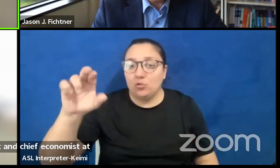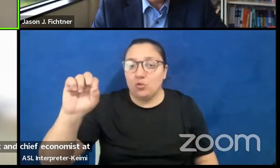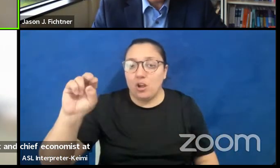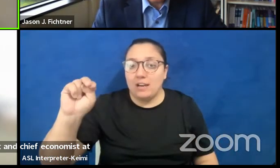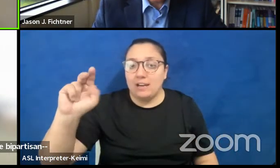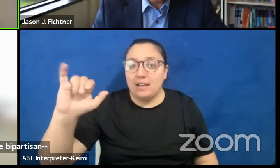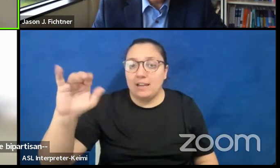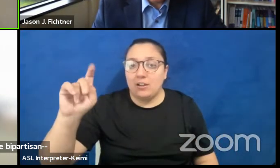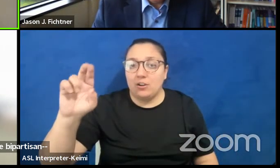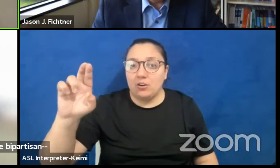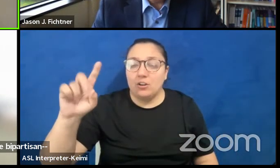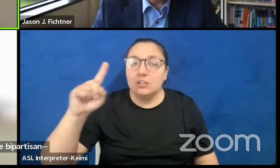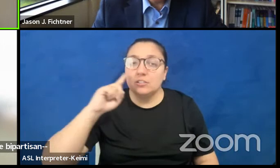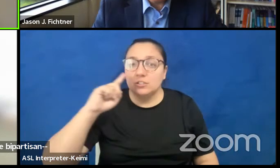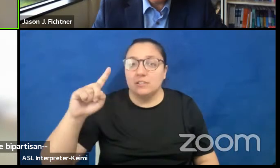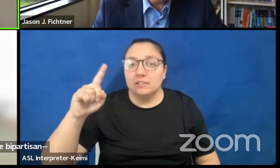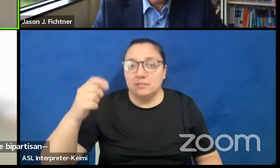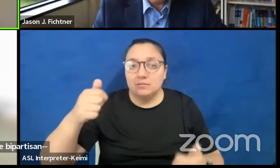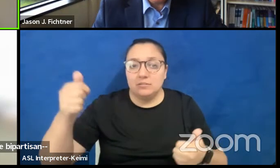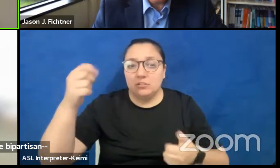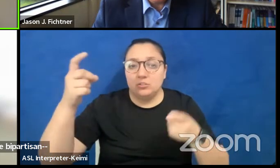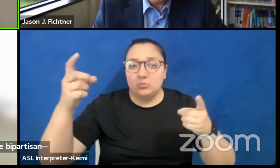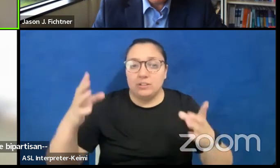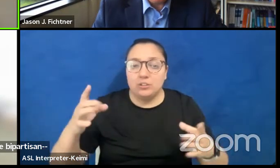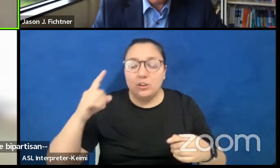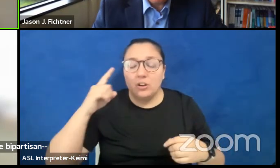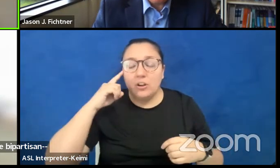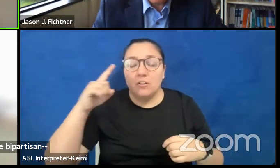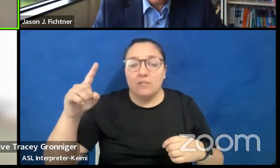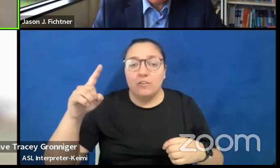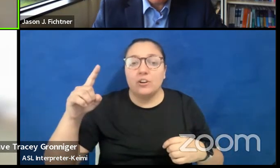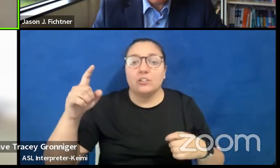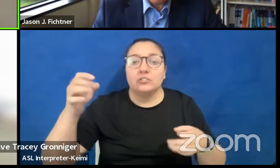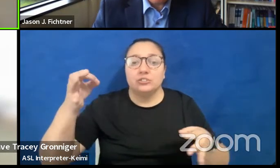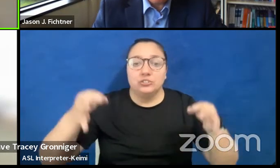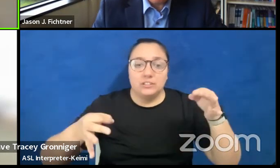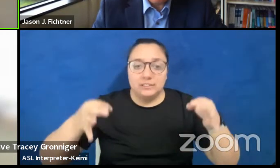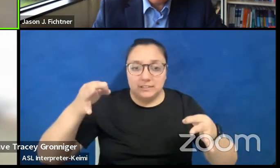of Economic Security and Housing at Justice in Aging.